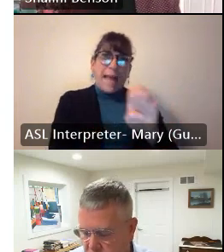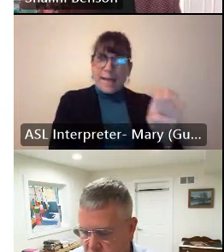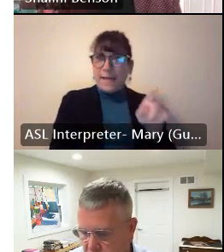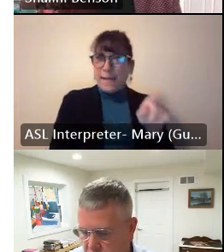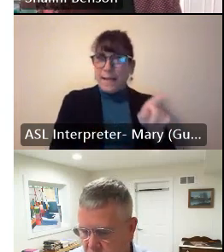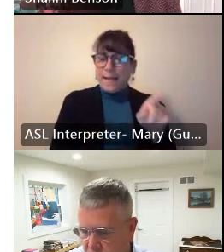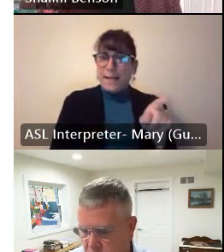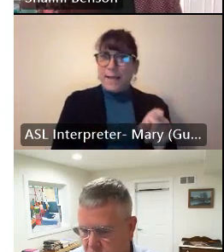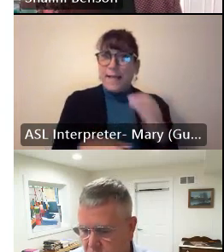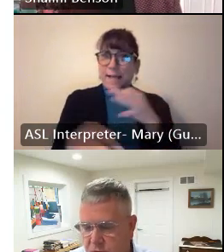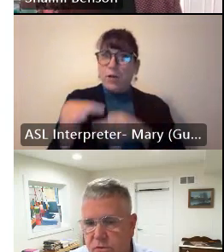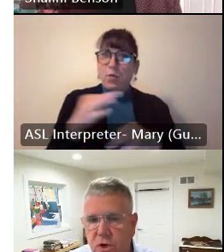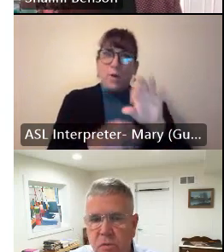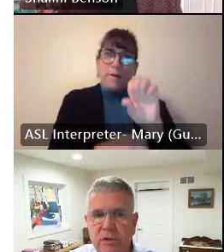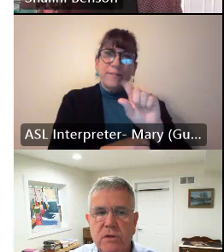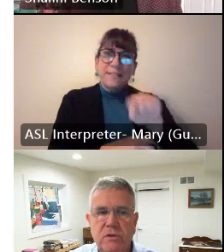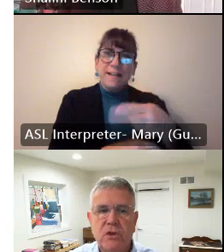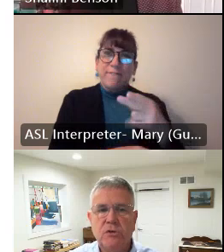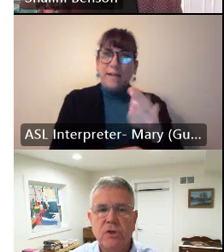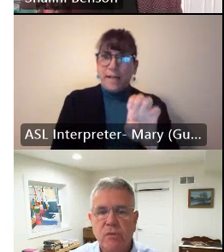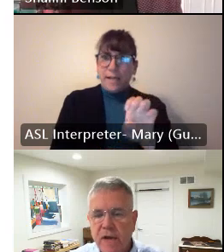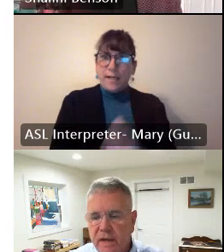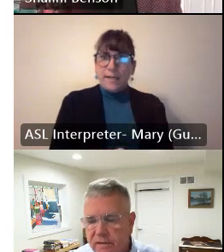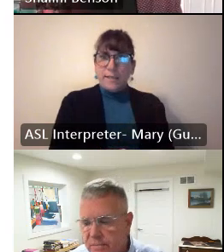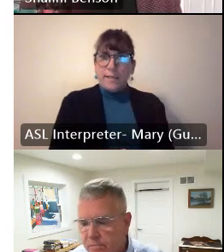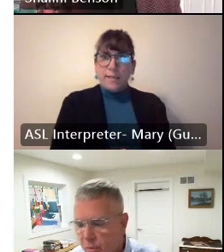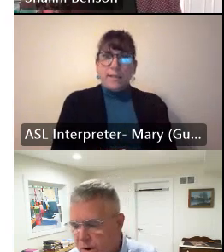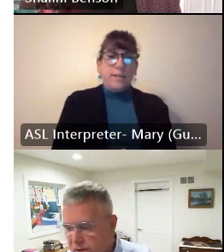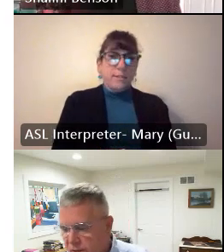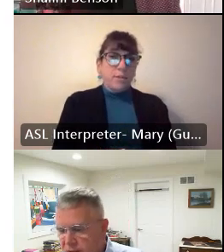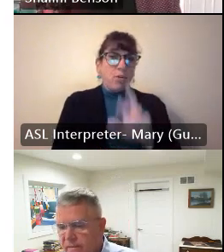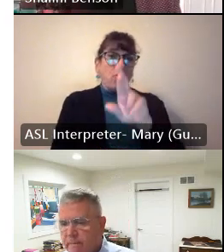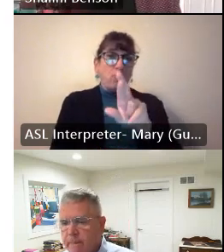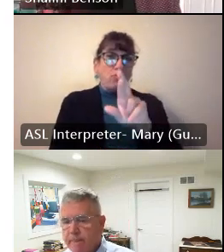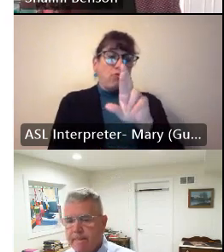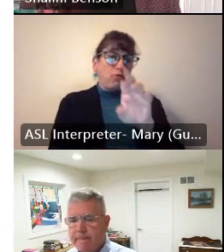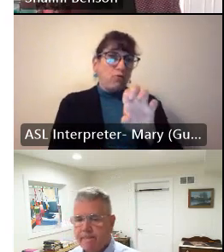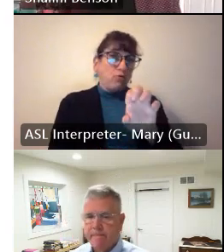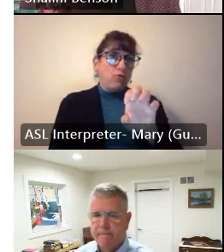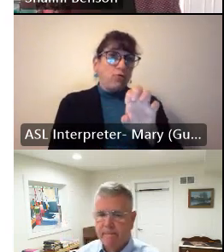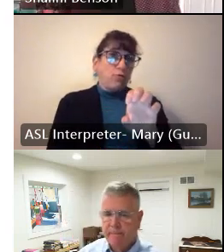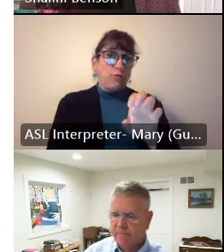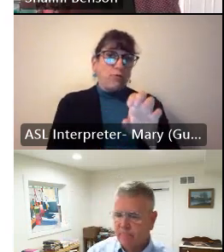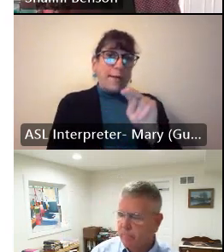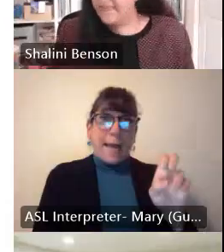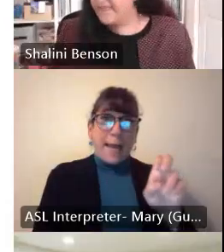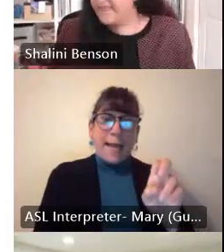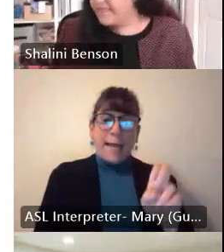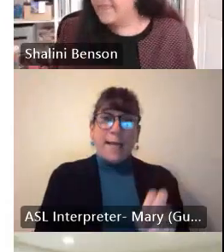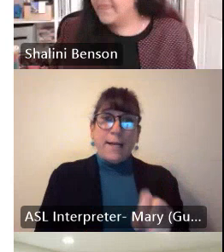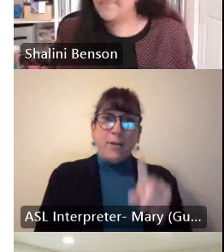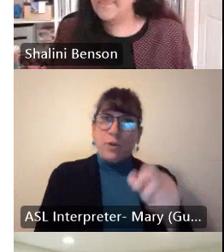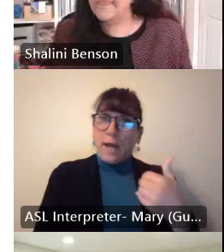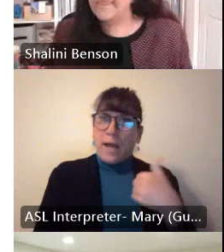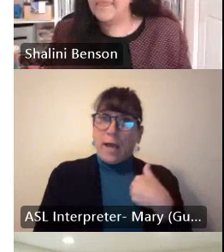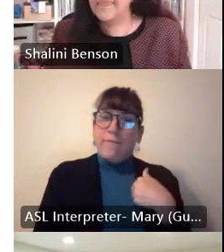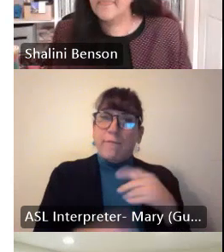in lieu of Stephanie. So should Renee get the board? Renee should get the board,